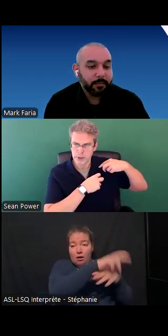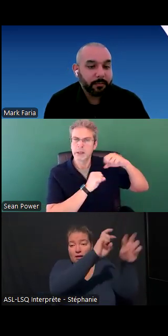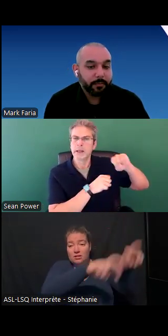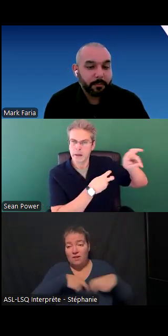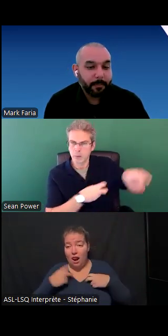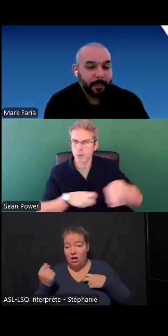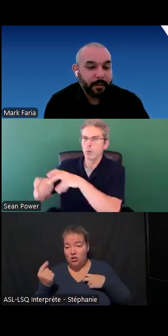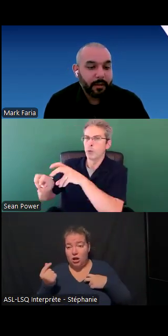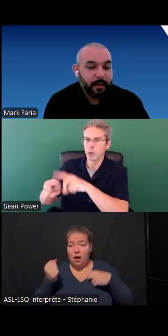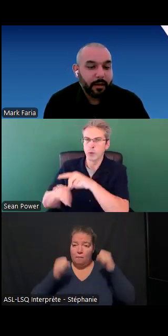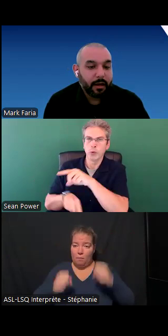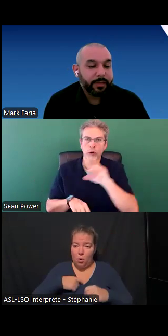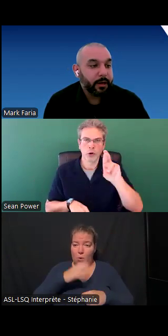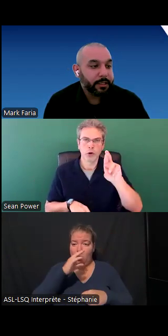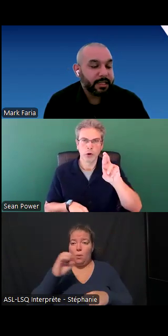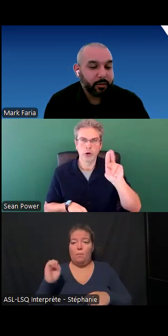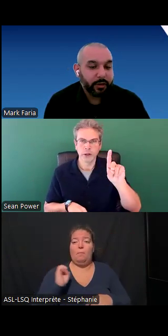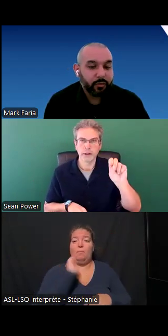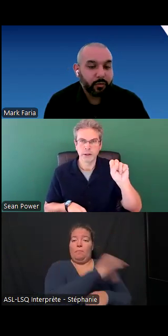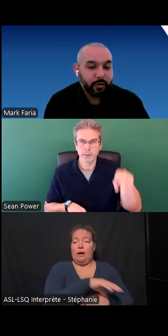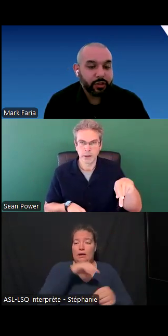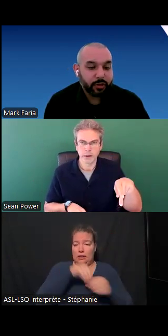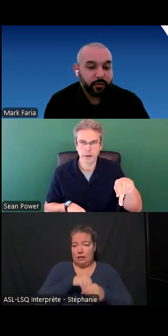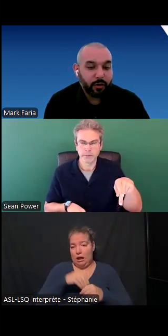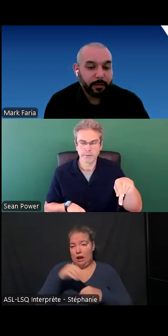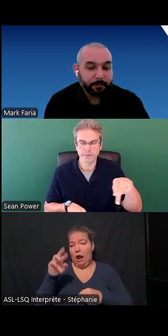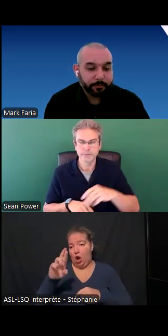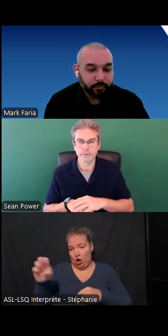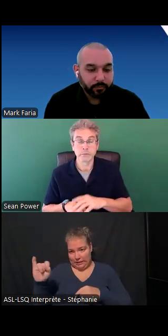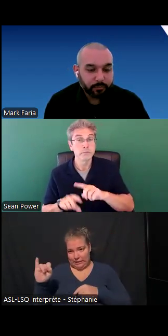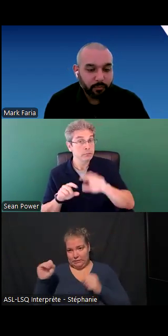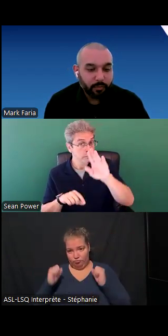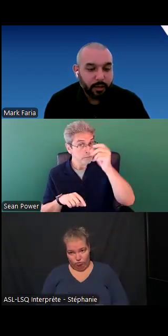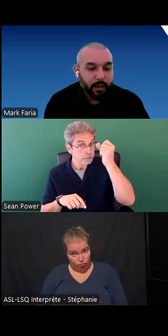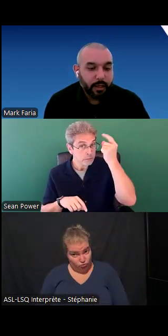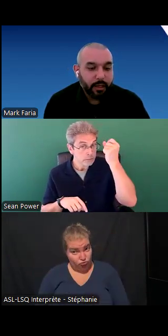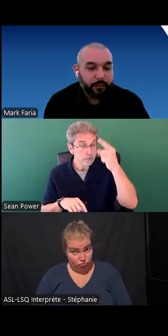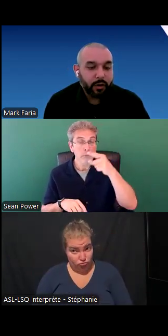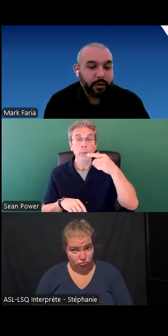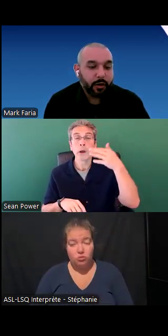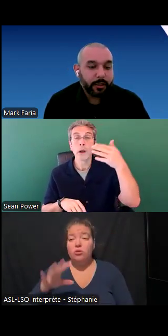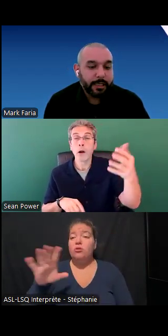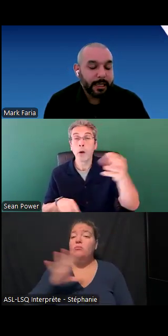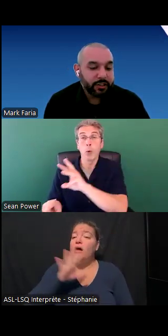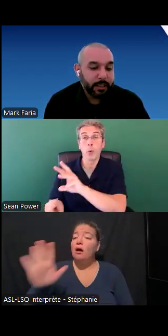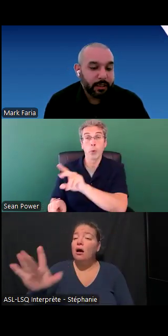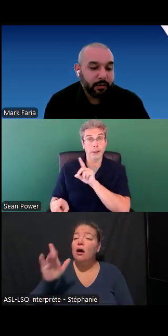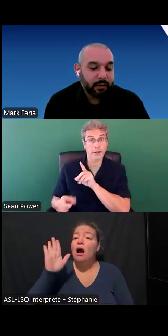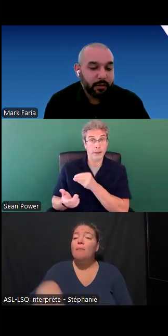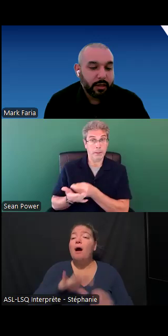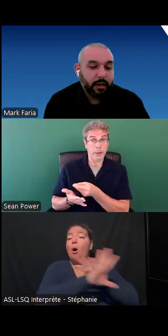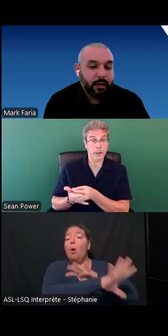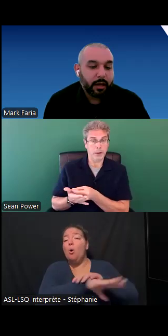RDSP. But they are taxable when you eventually withdraw it. If you have an